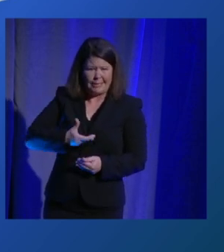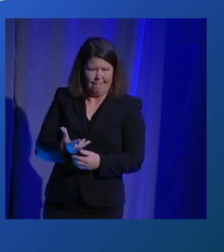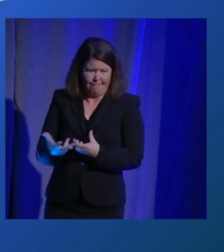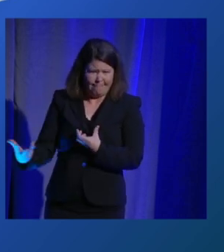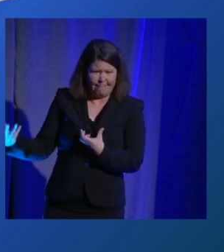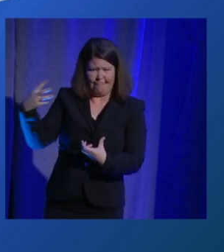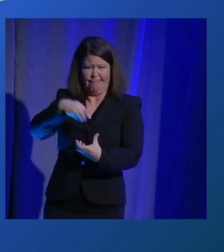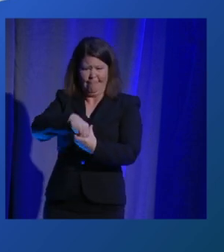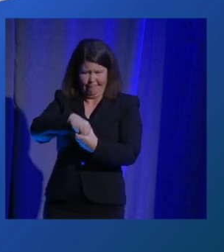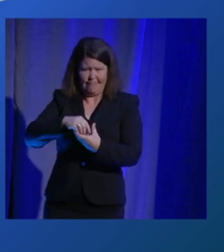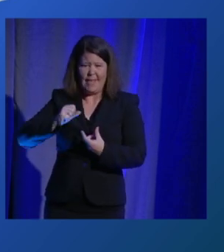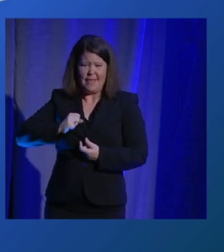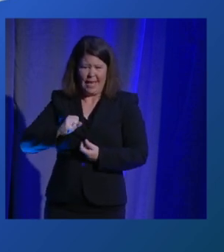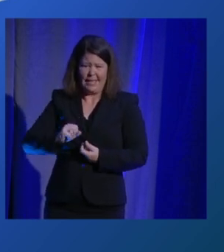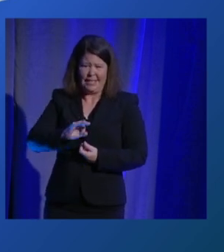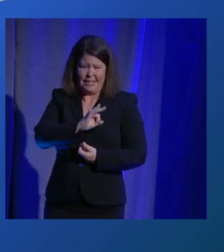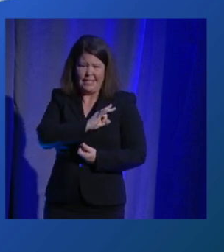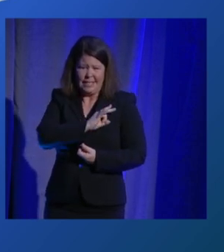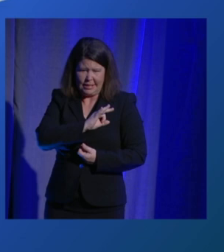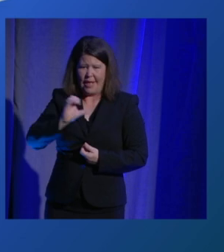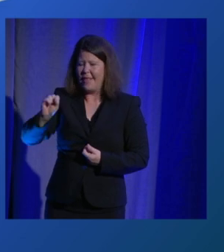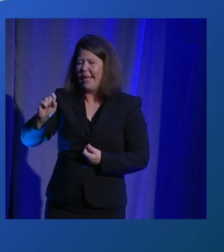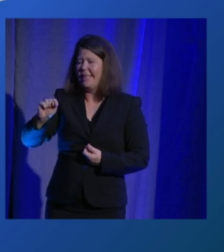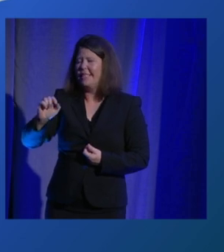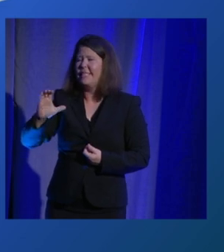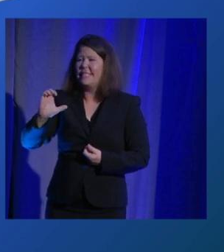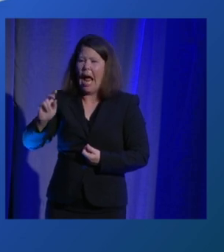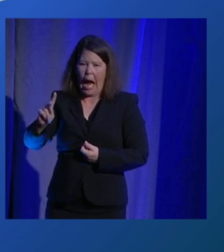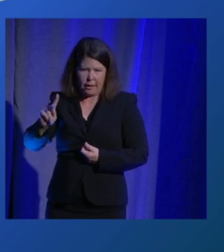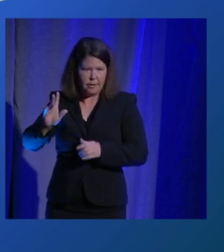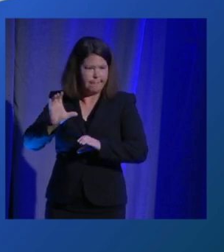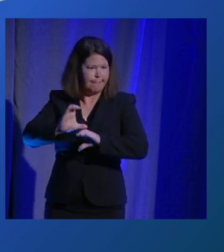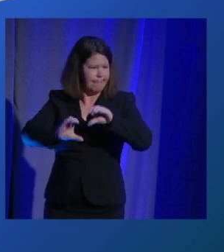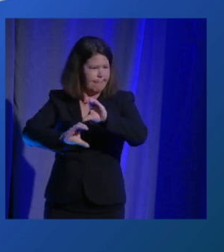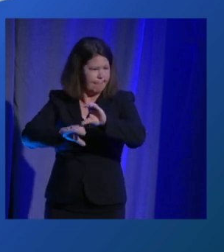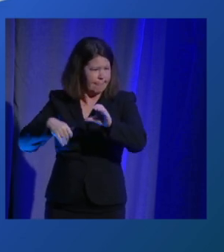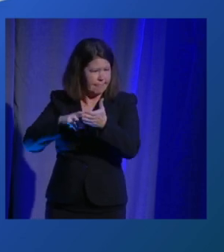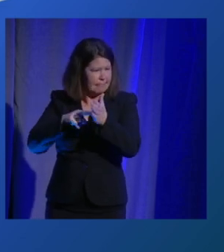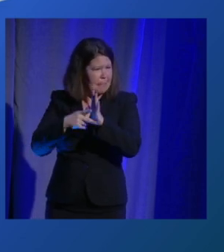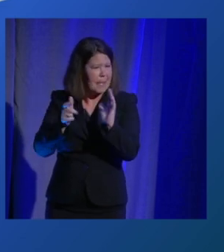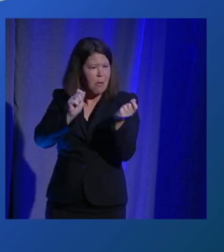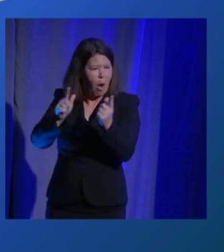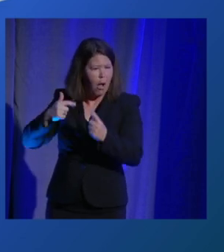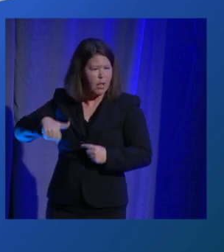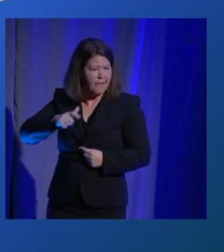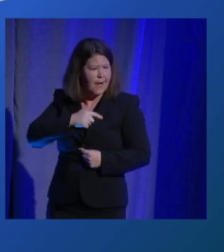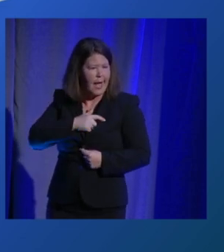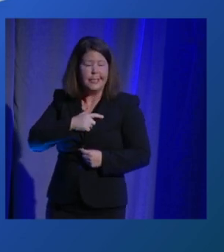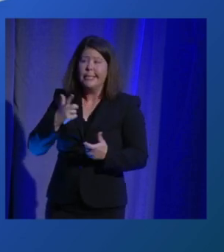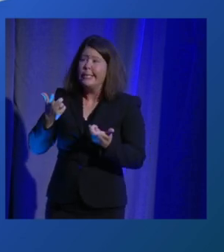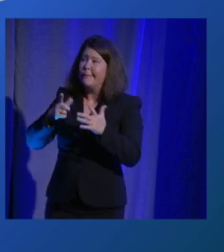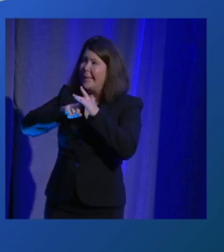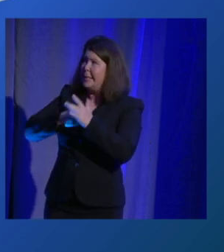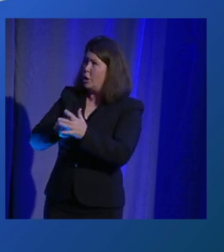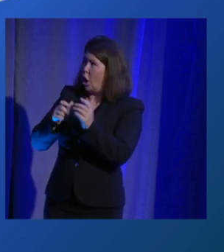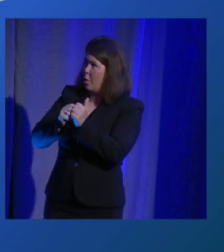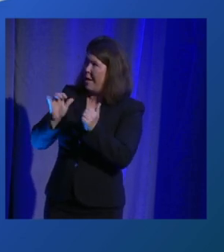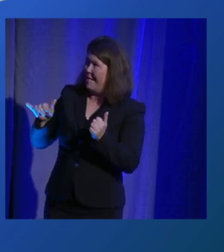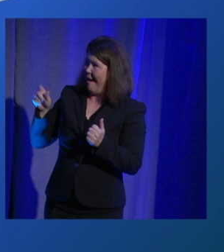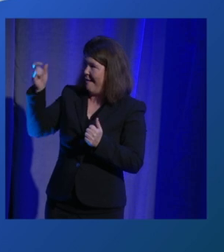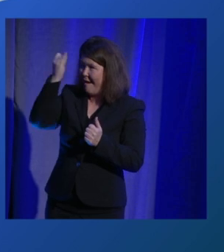all are familiar with in the geospatial reality in which we do many of our works and we always start with this idea of based